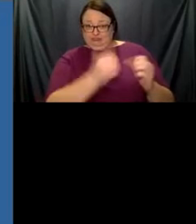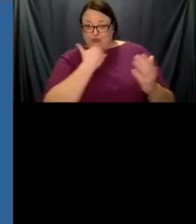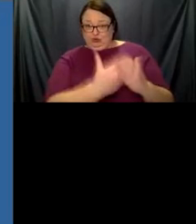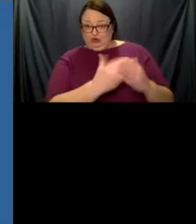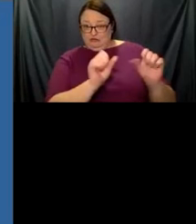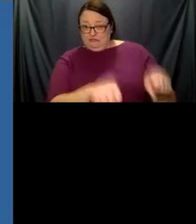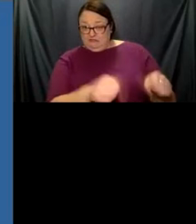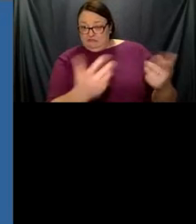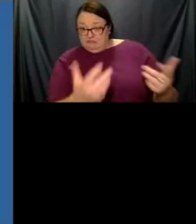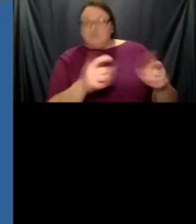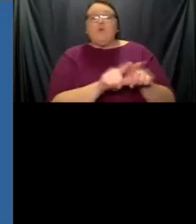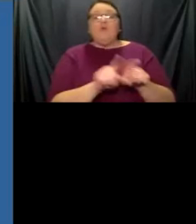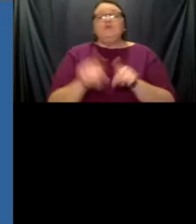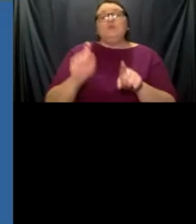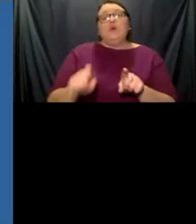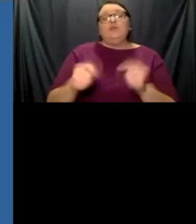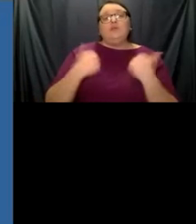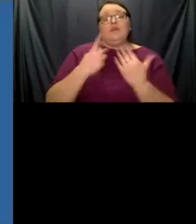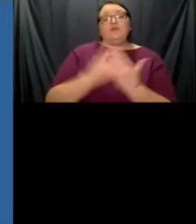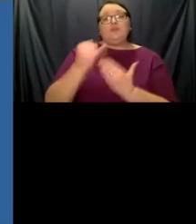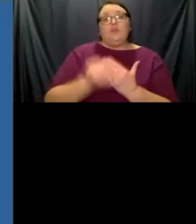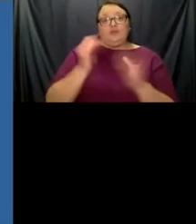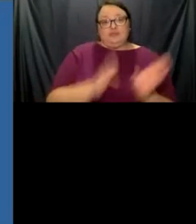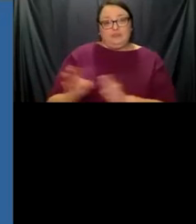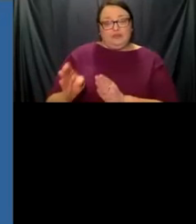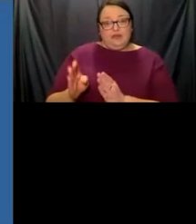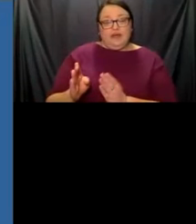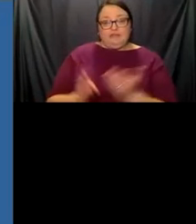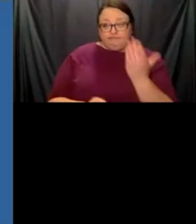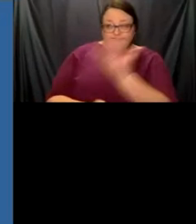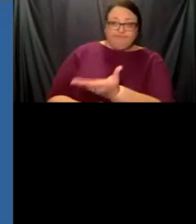to come to the table with a project plan, which we worked